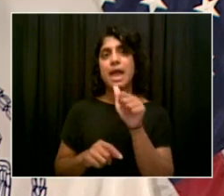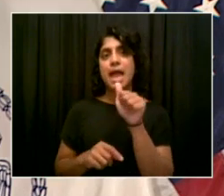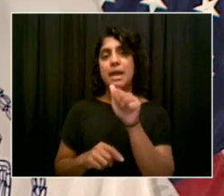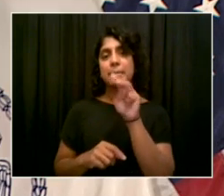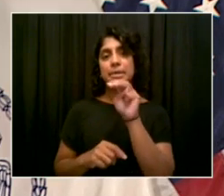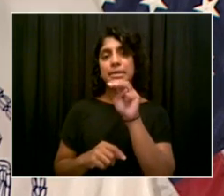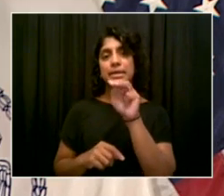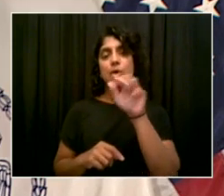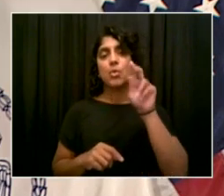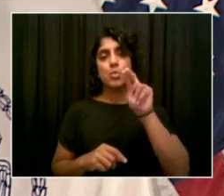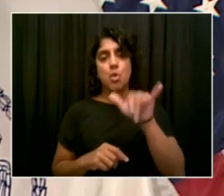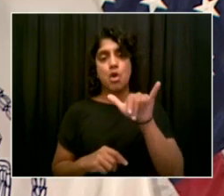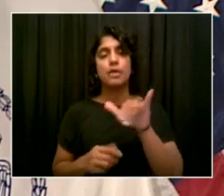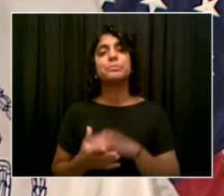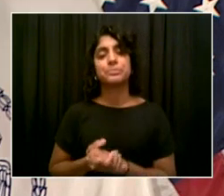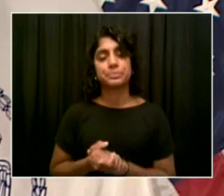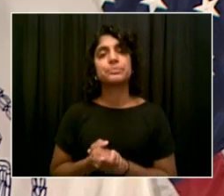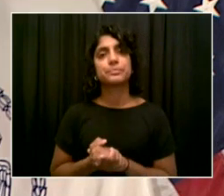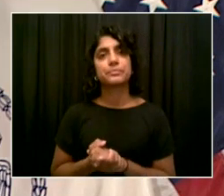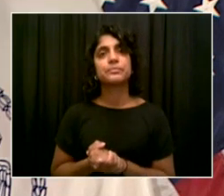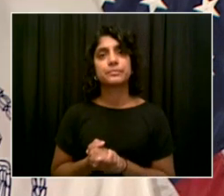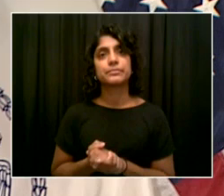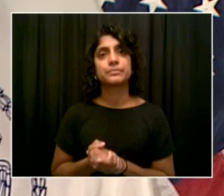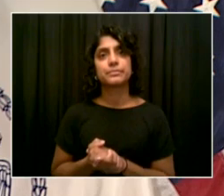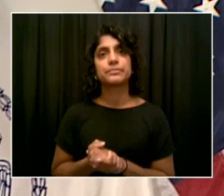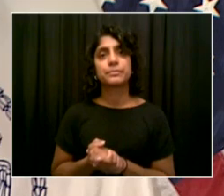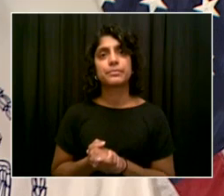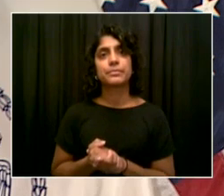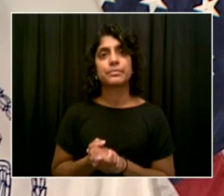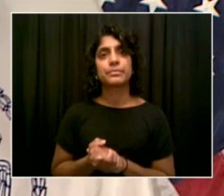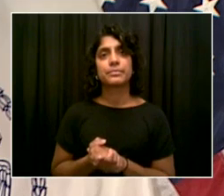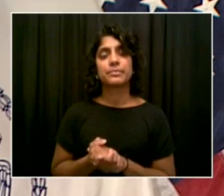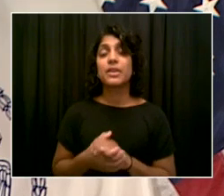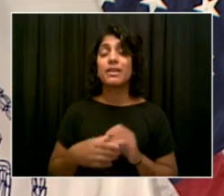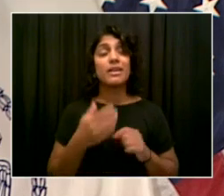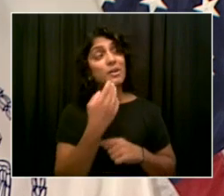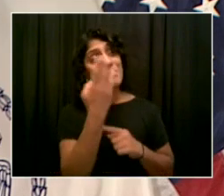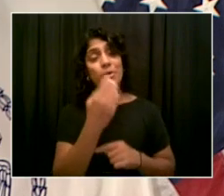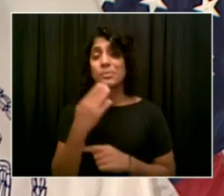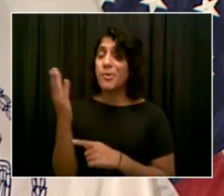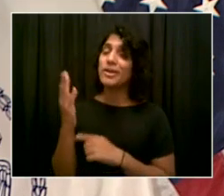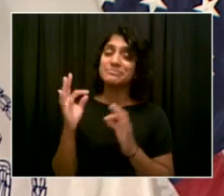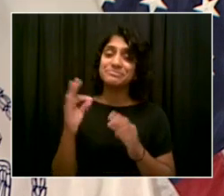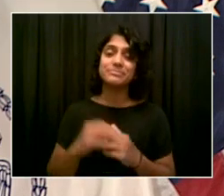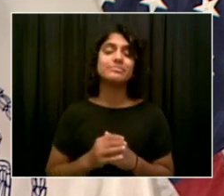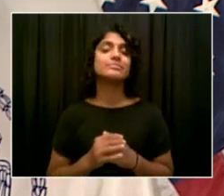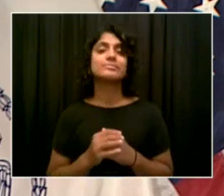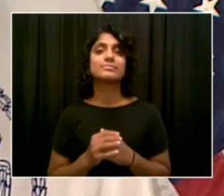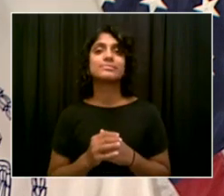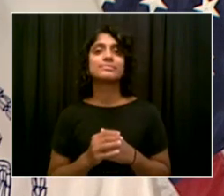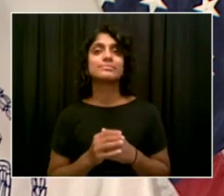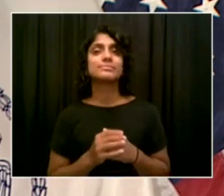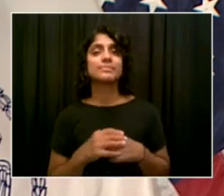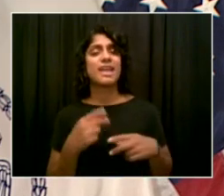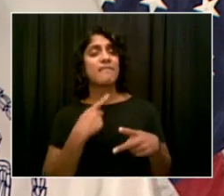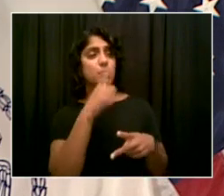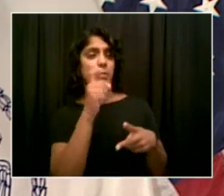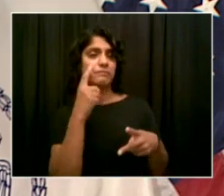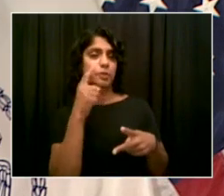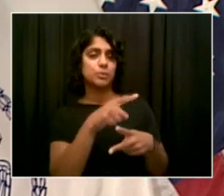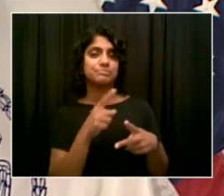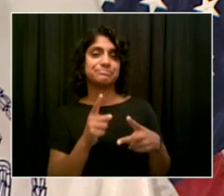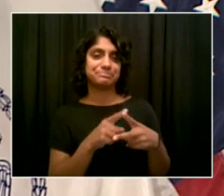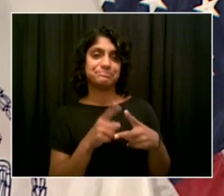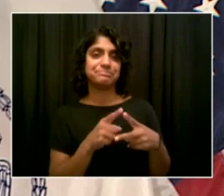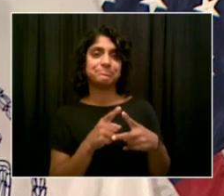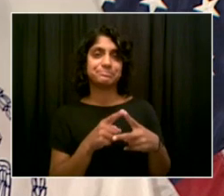Doing well. I wanted to follow up once again on the BQE repairs. Has the Commissioner Hank Gutman presented